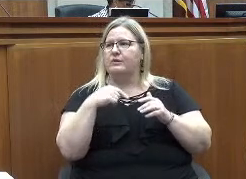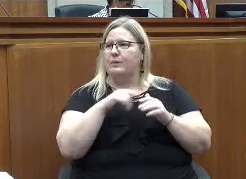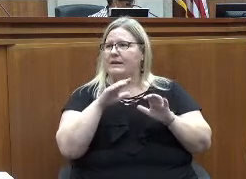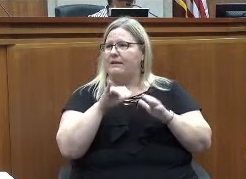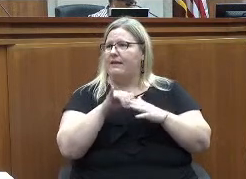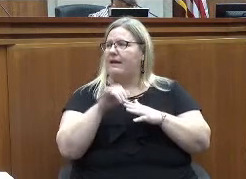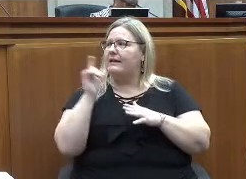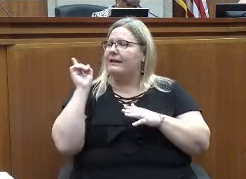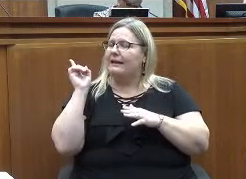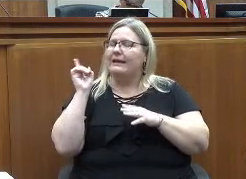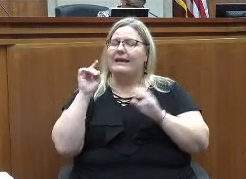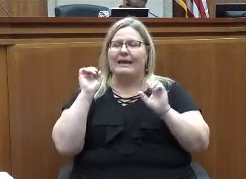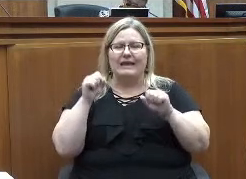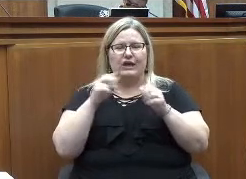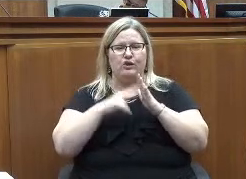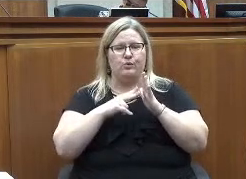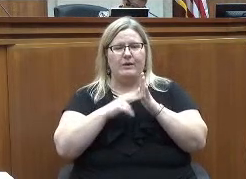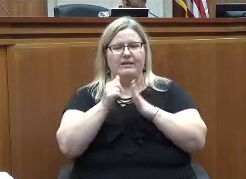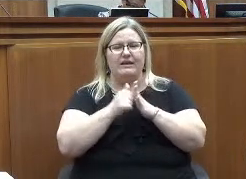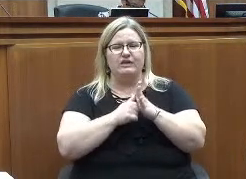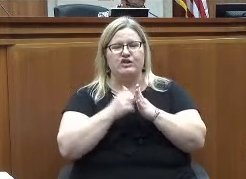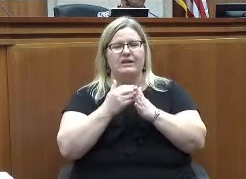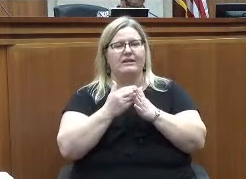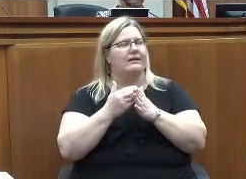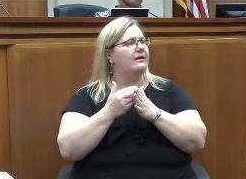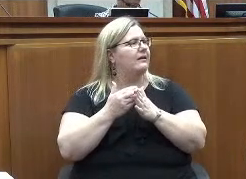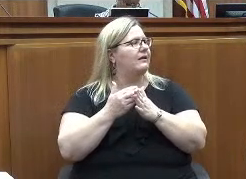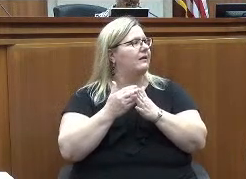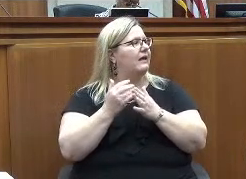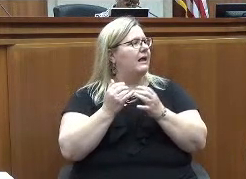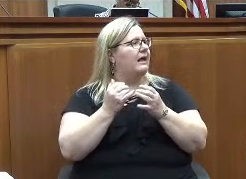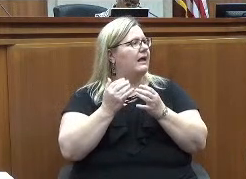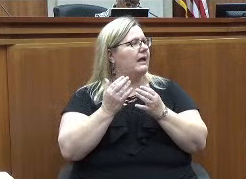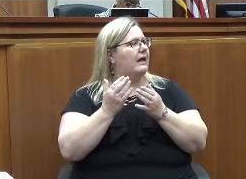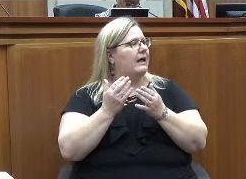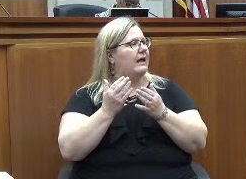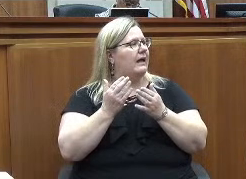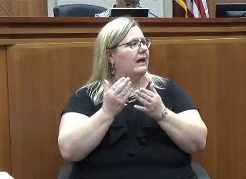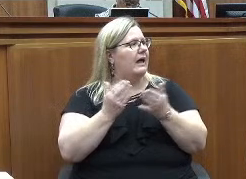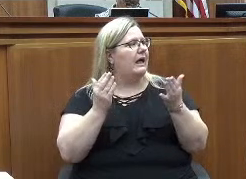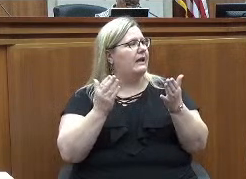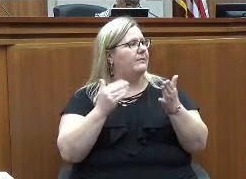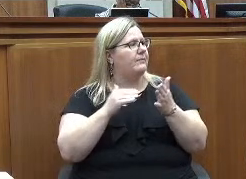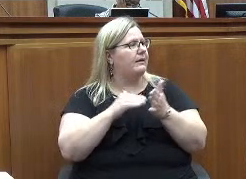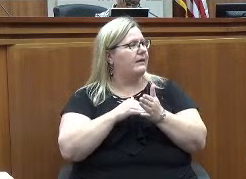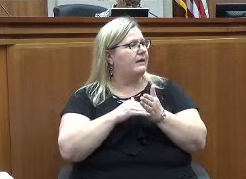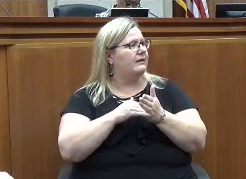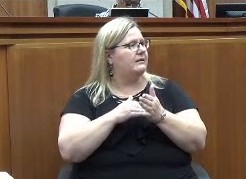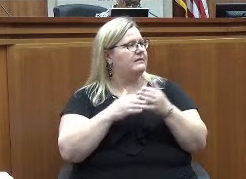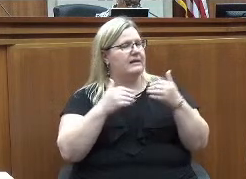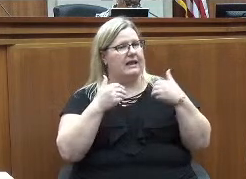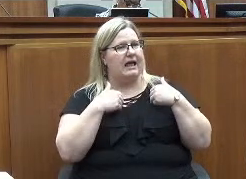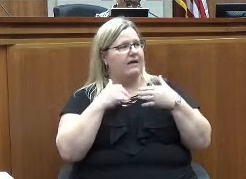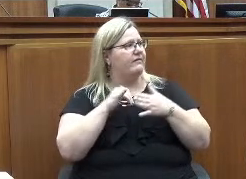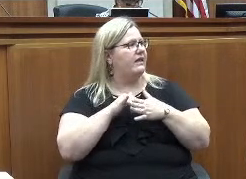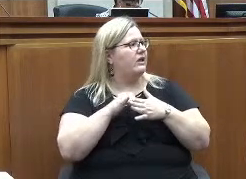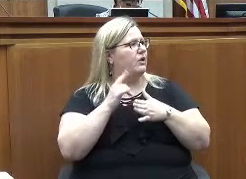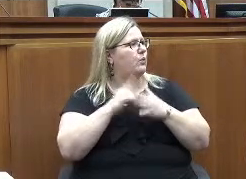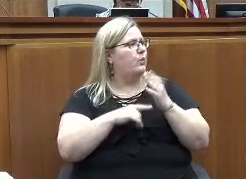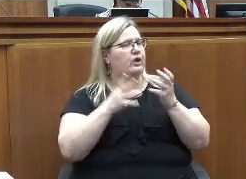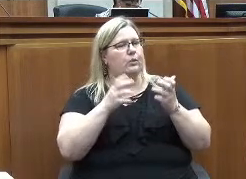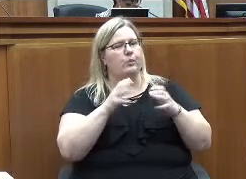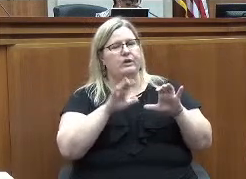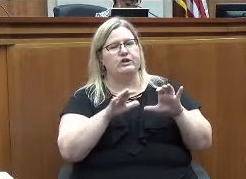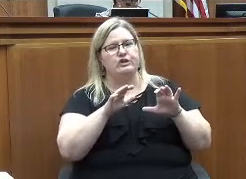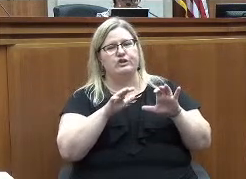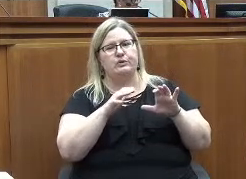want the agenda item is. Okay. We have had it. We did. Exactly. What do you want to do